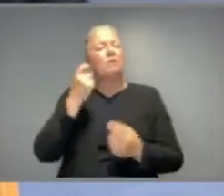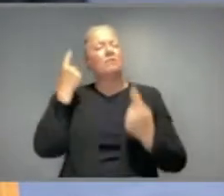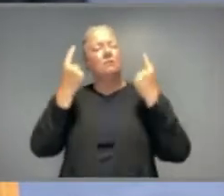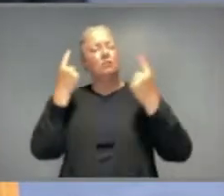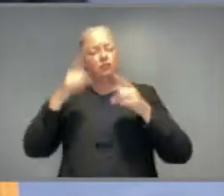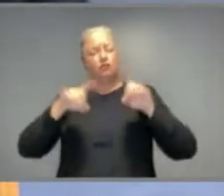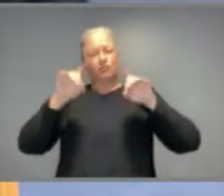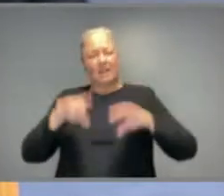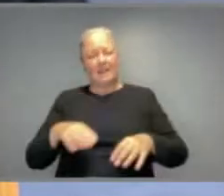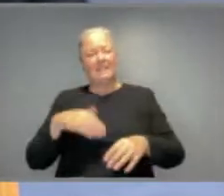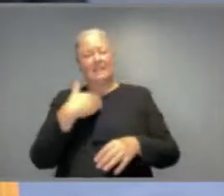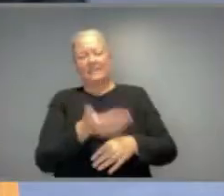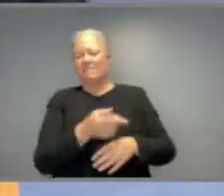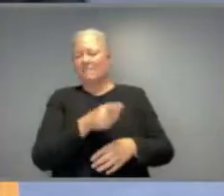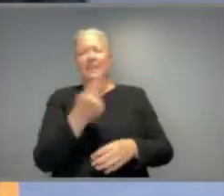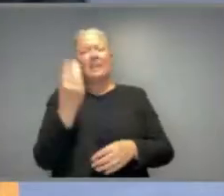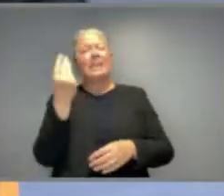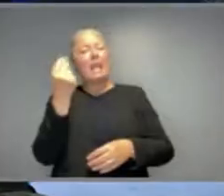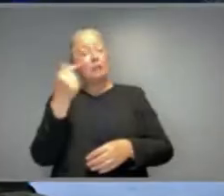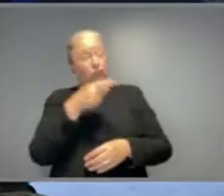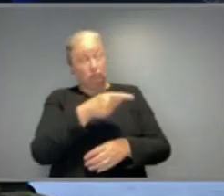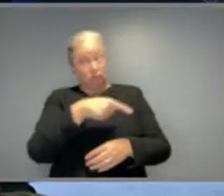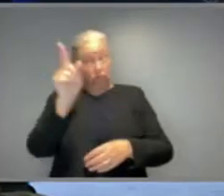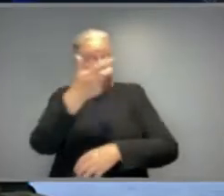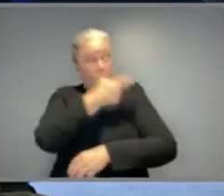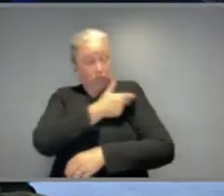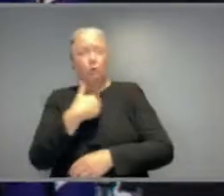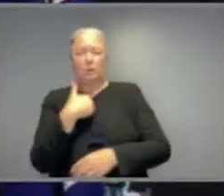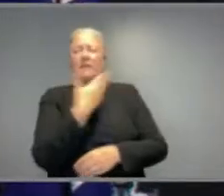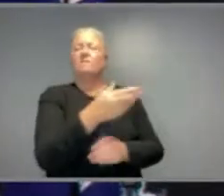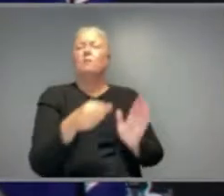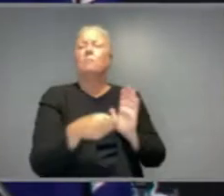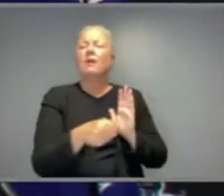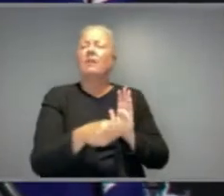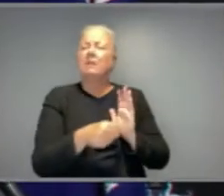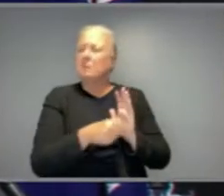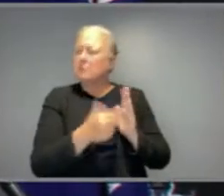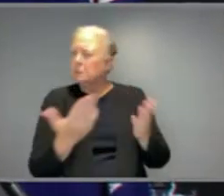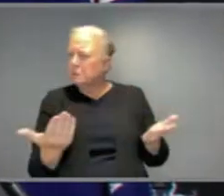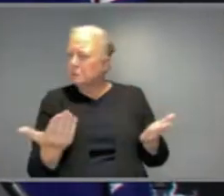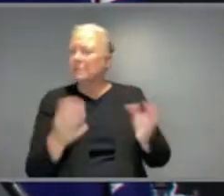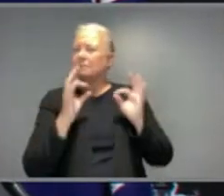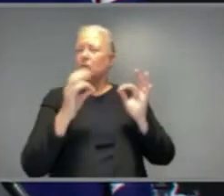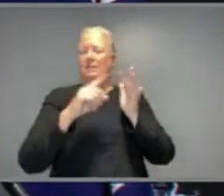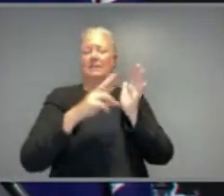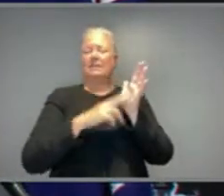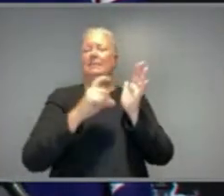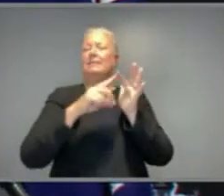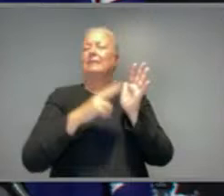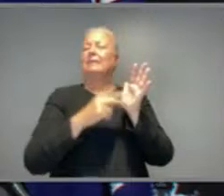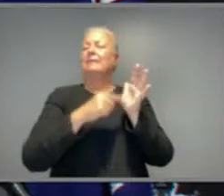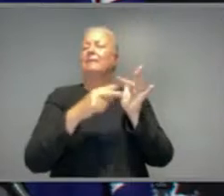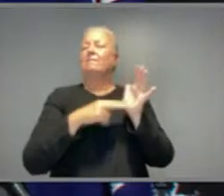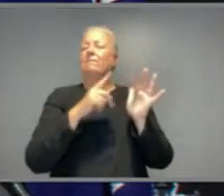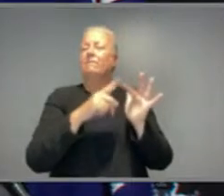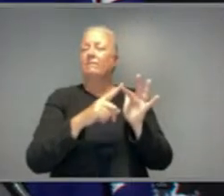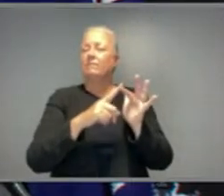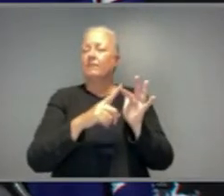cash incentives for vaccinations? Well, first of all, Australians understand the